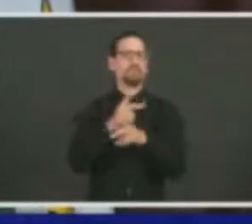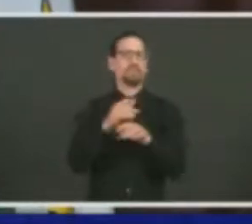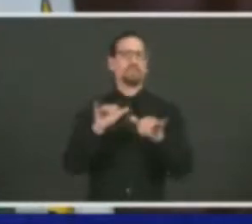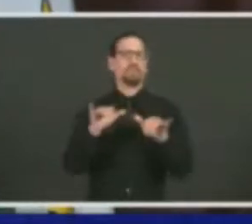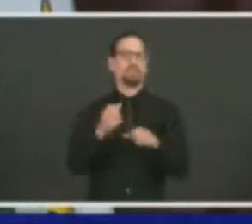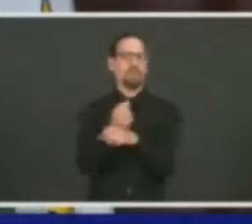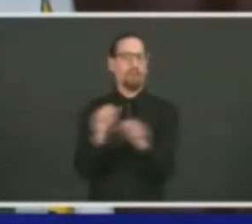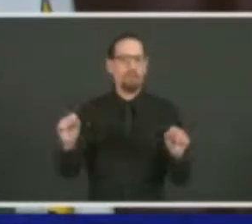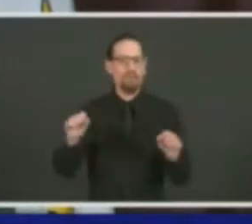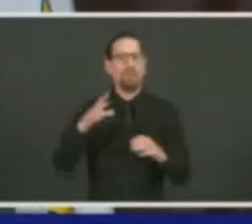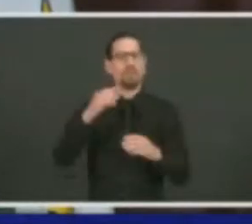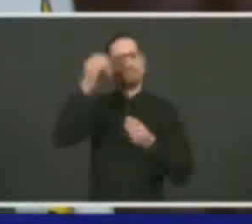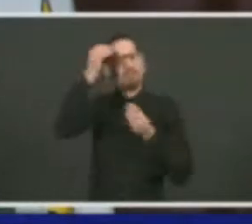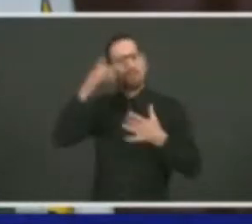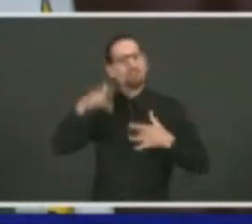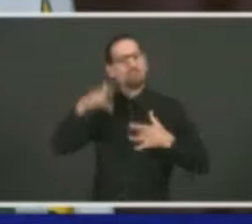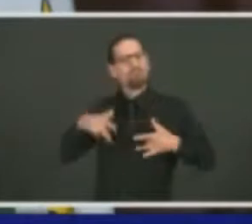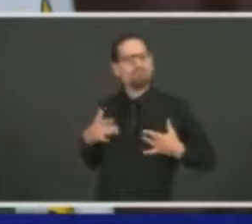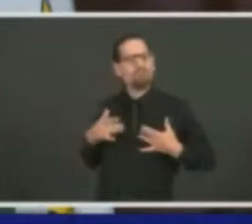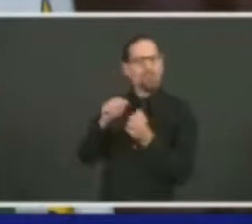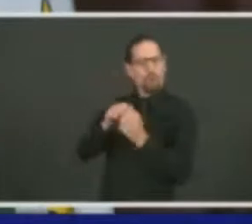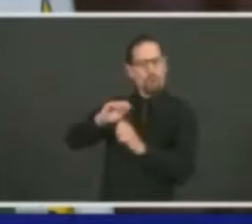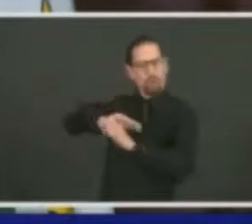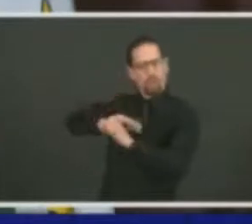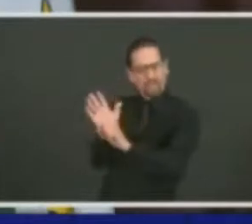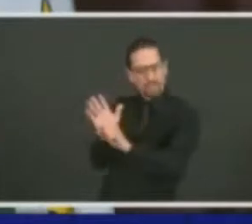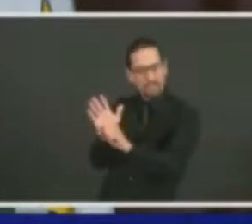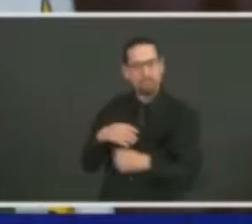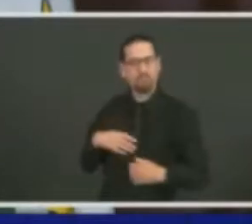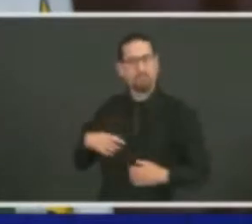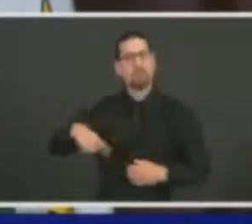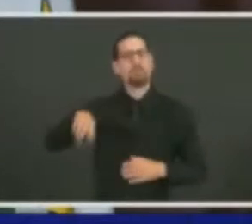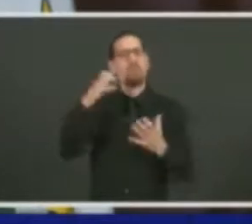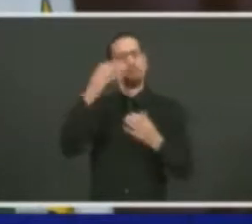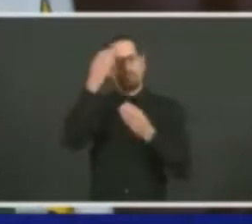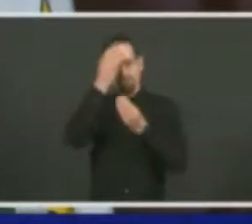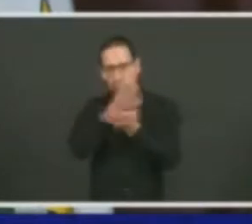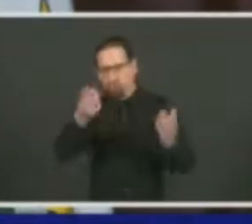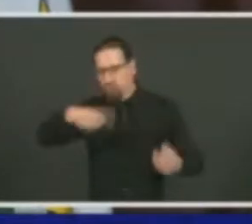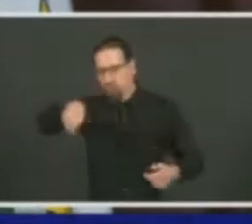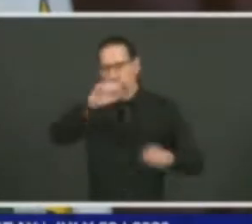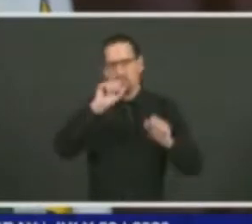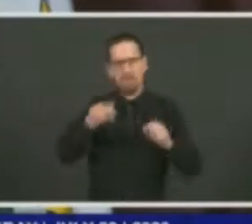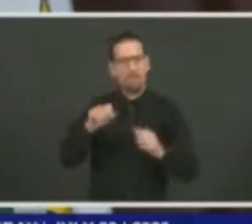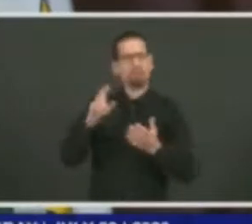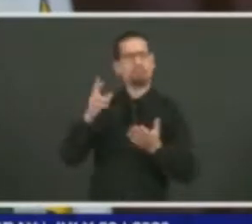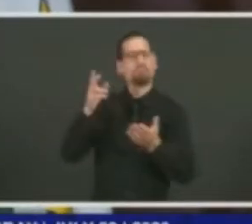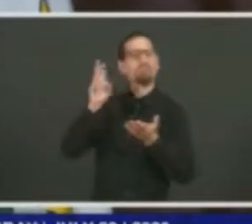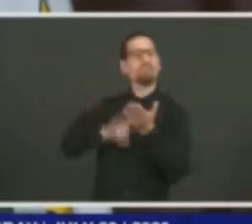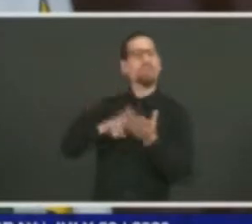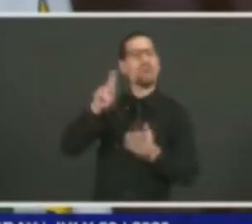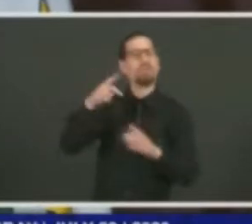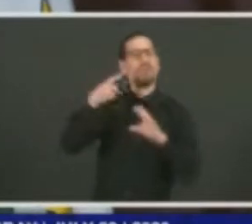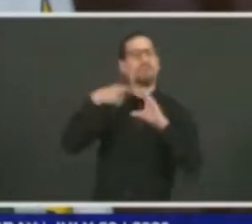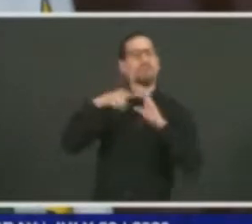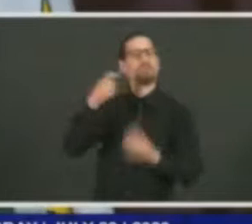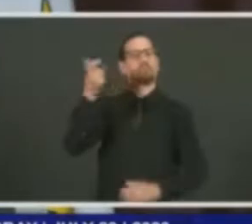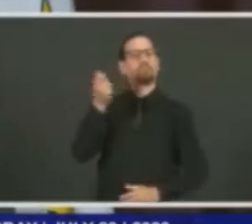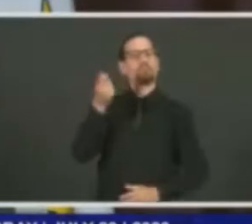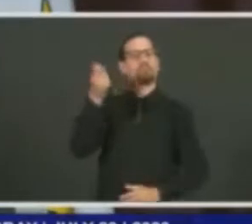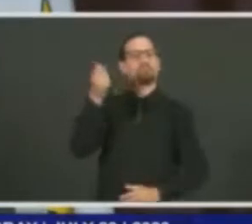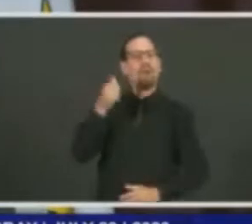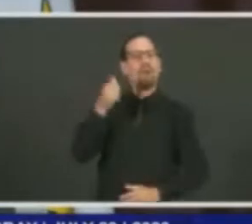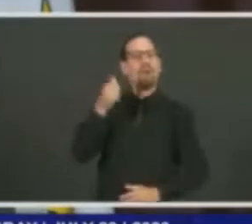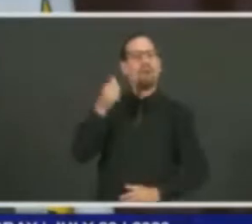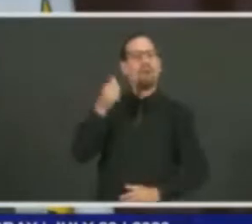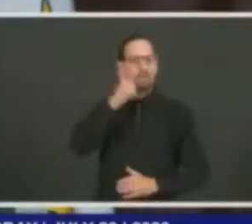and informed around the coronavirus. Also, as a reminder, you can sign up for daily email updates. You can